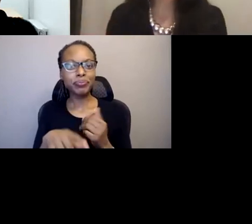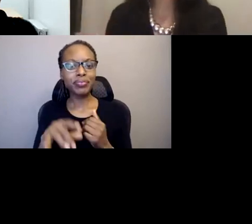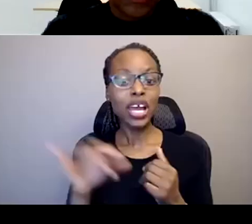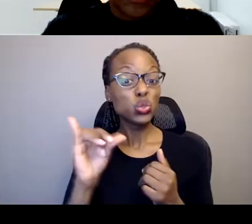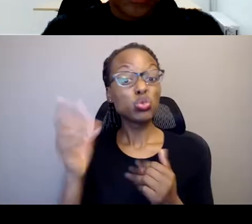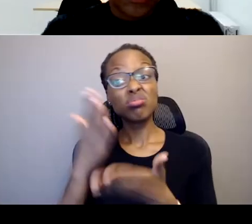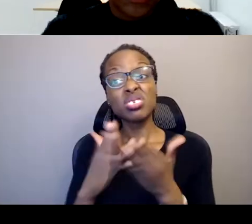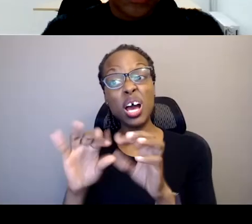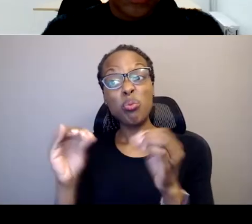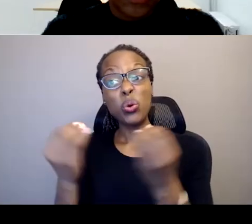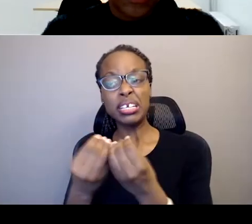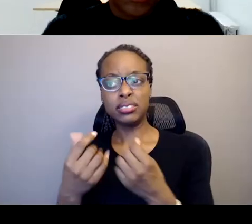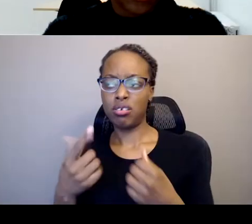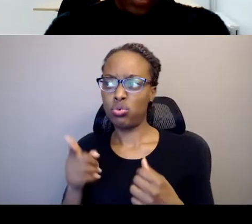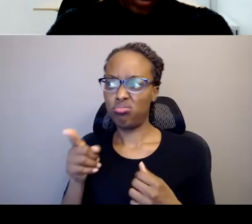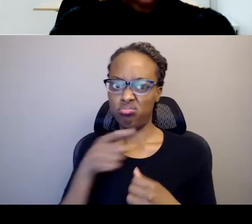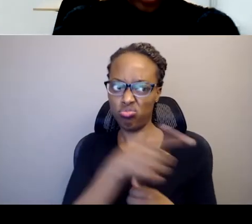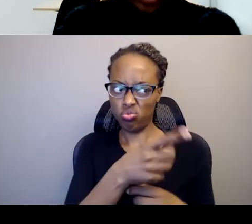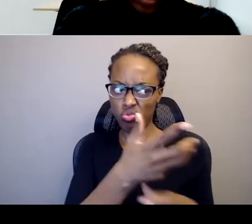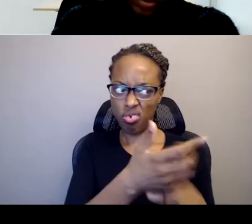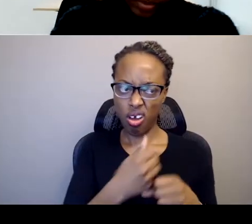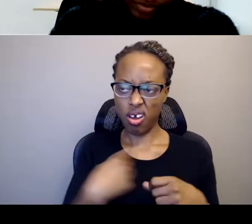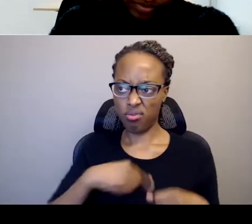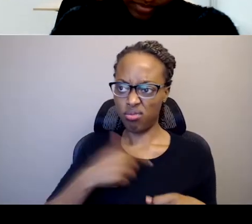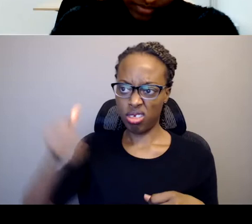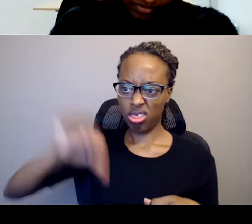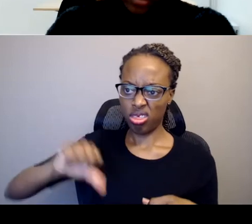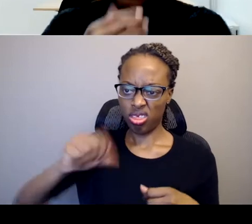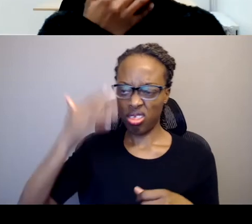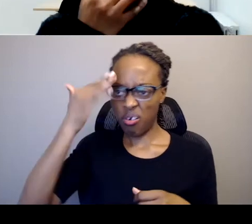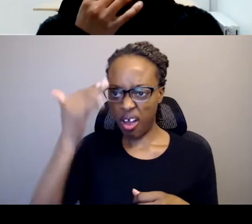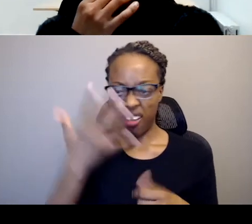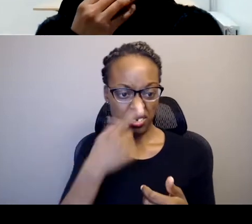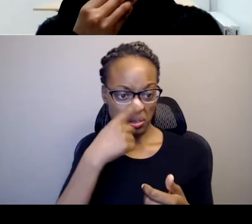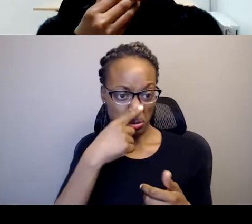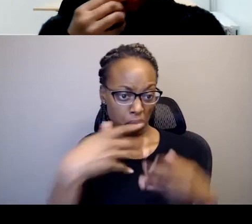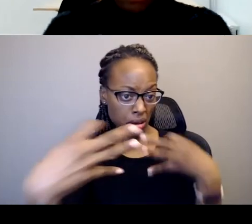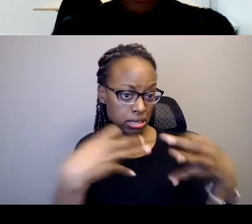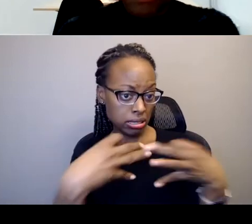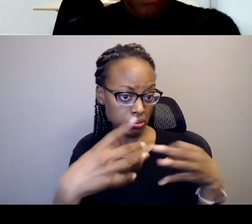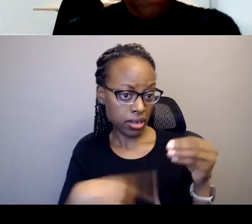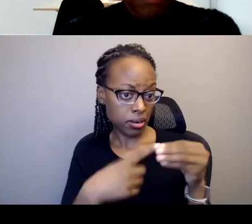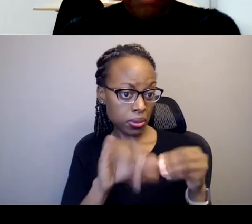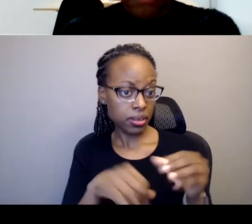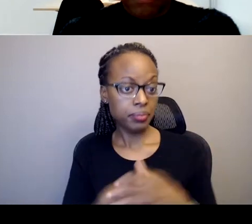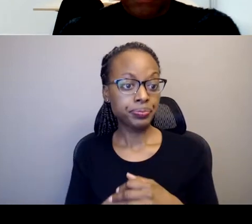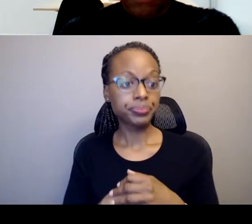like how can you sort of demystify how it came to be that this opportunity arose?